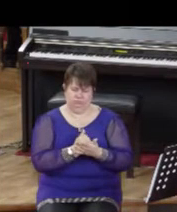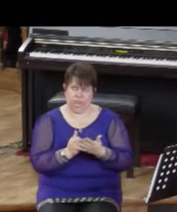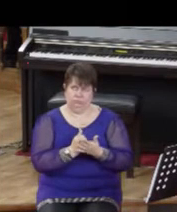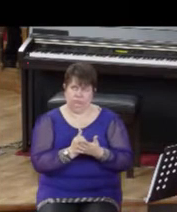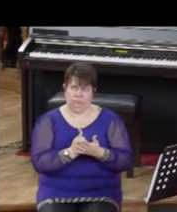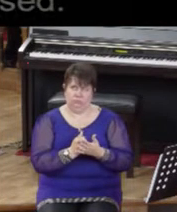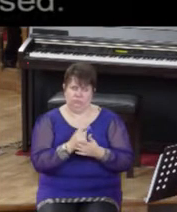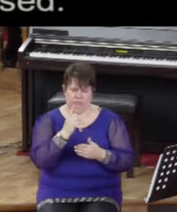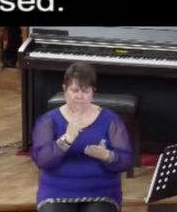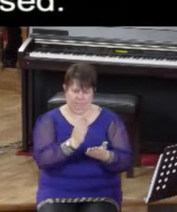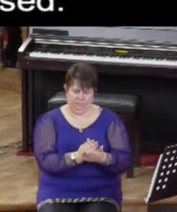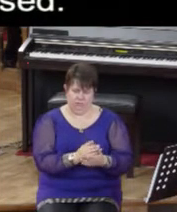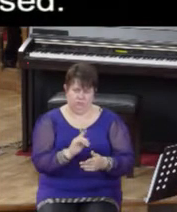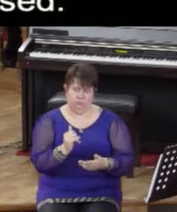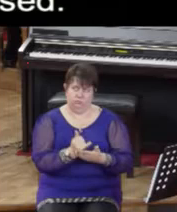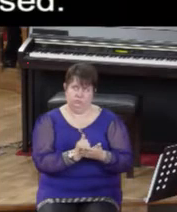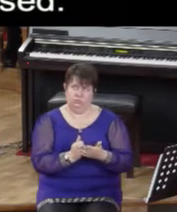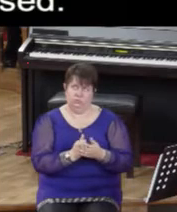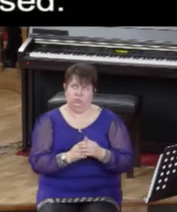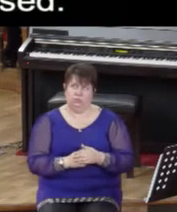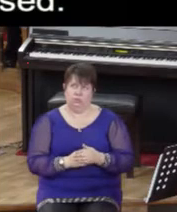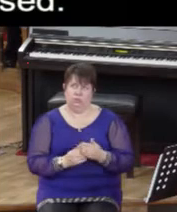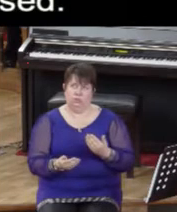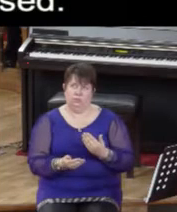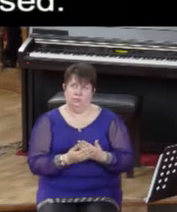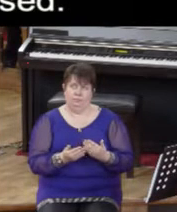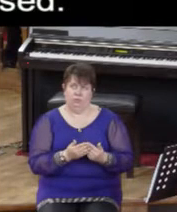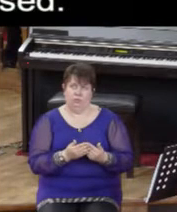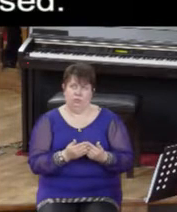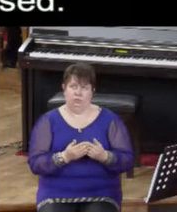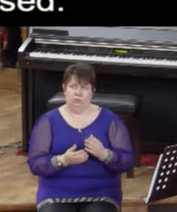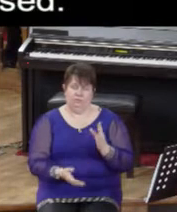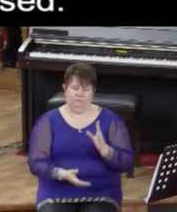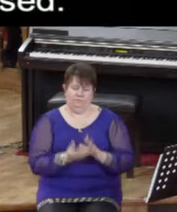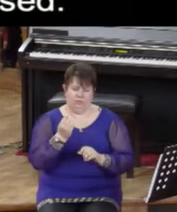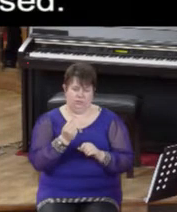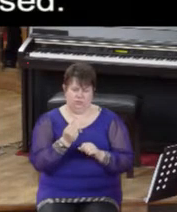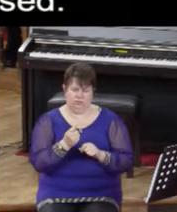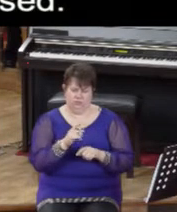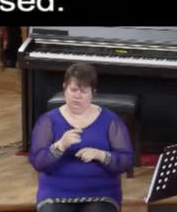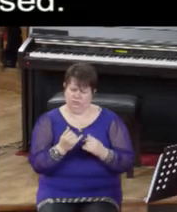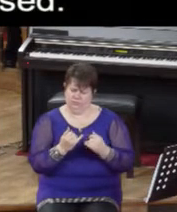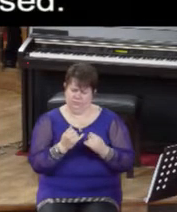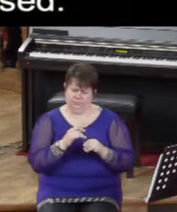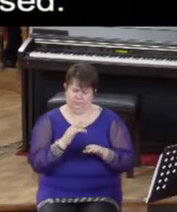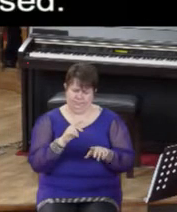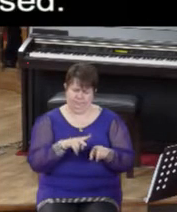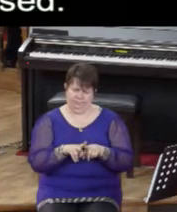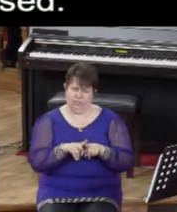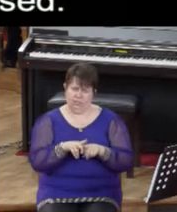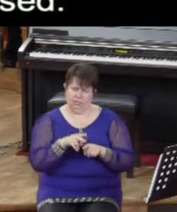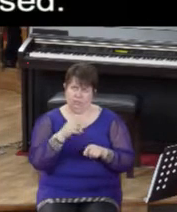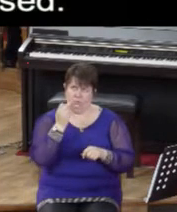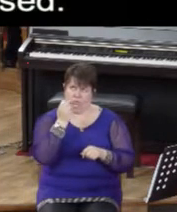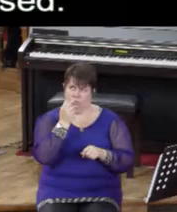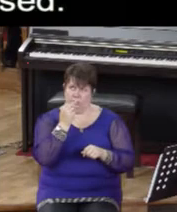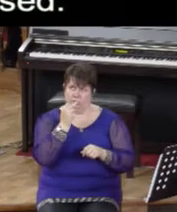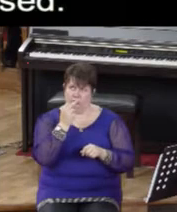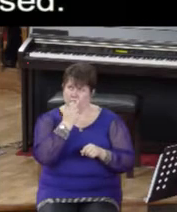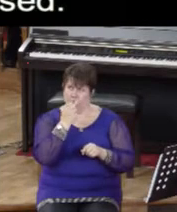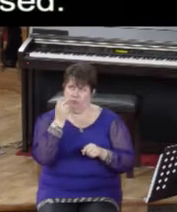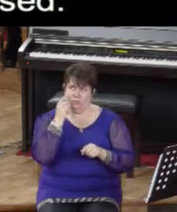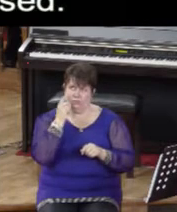faith. More than that, we are then found to be false witnesses, liars about